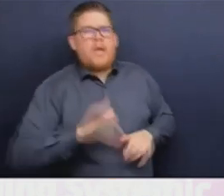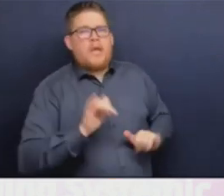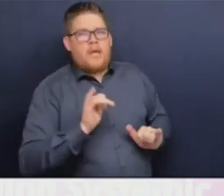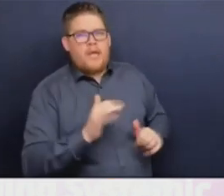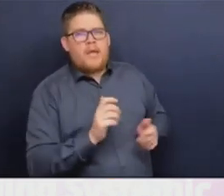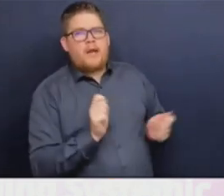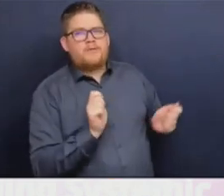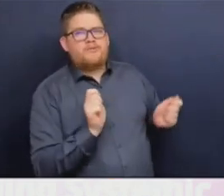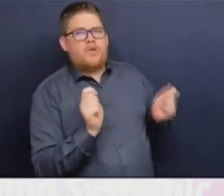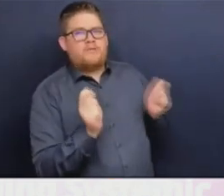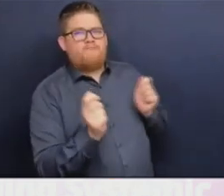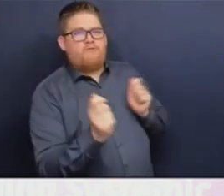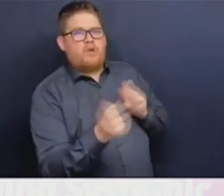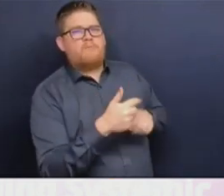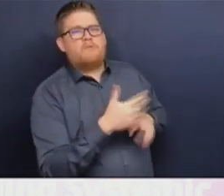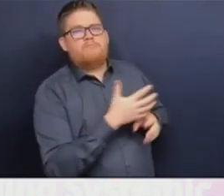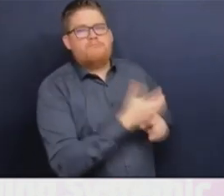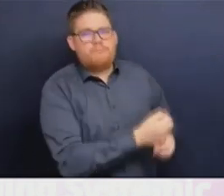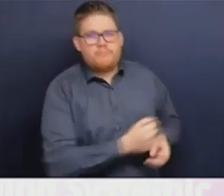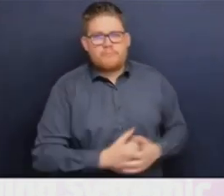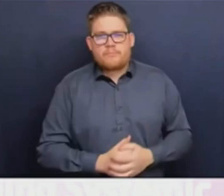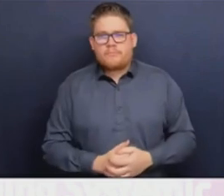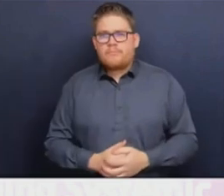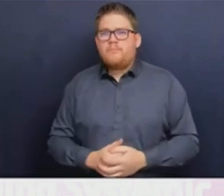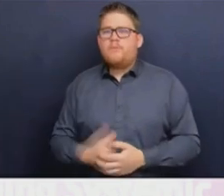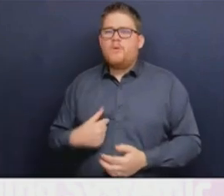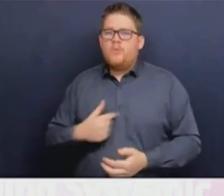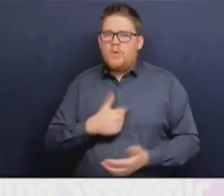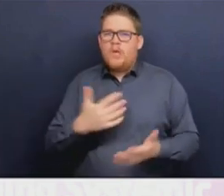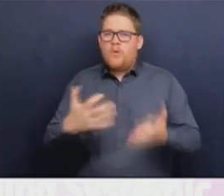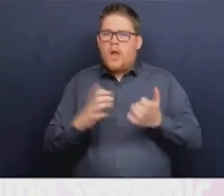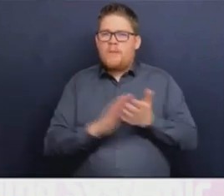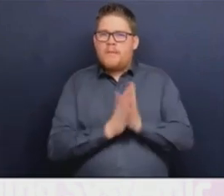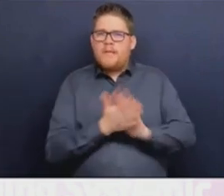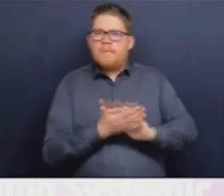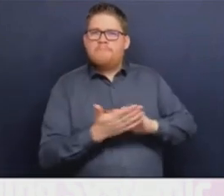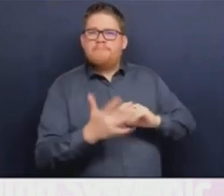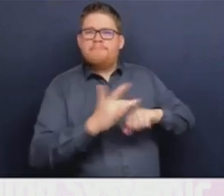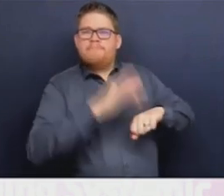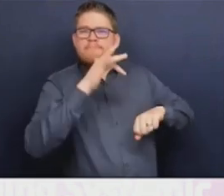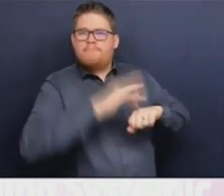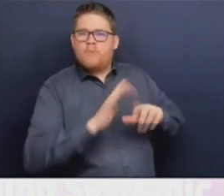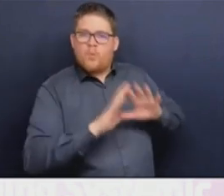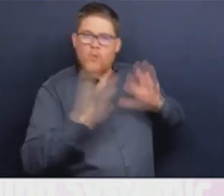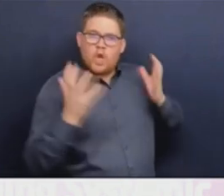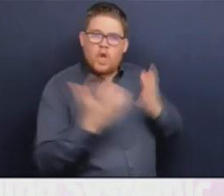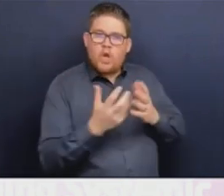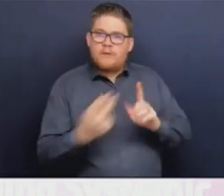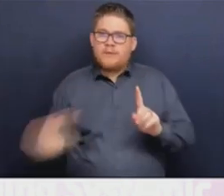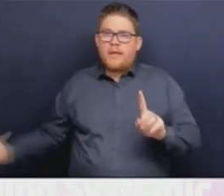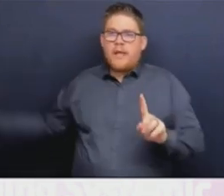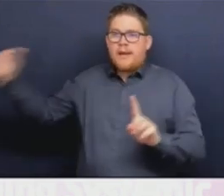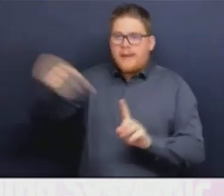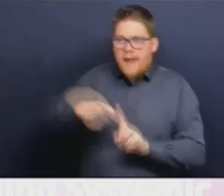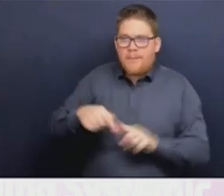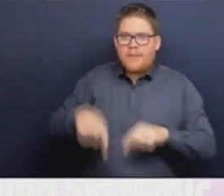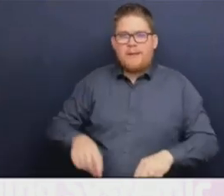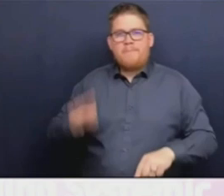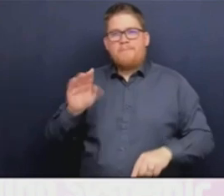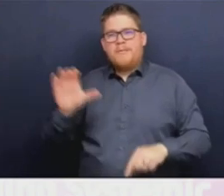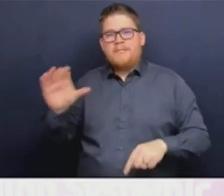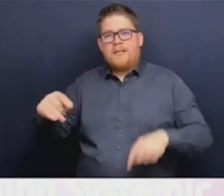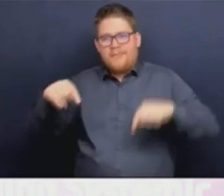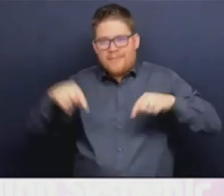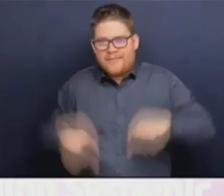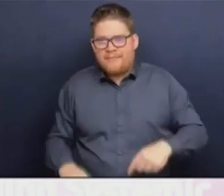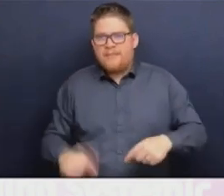but as a beacon to the rest of the world that if you come to British Columbia, you're part of a greater undertaking, a great experiment in justice and love